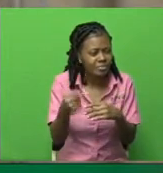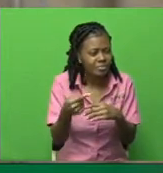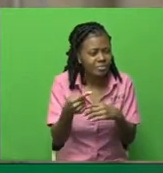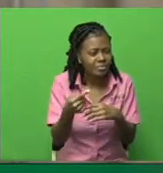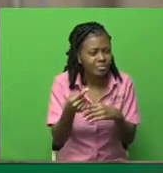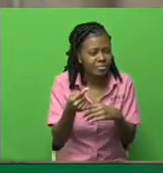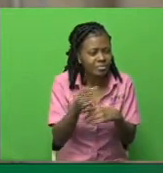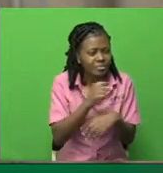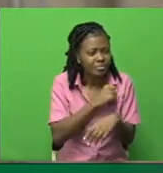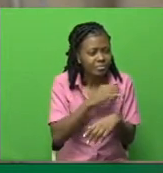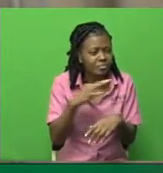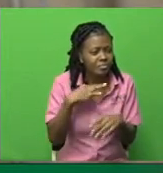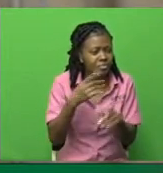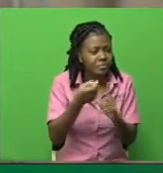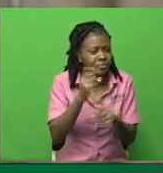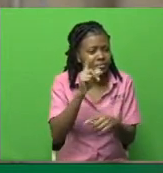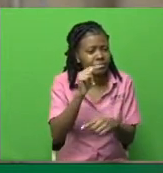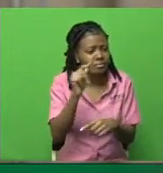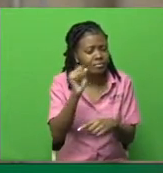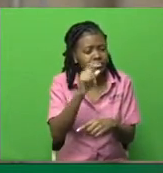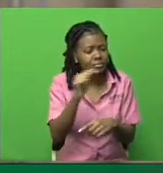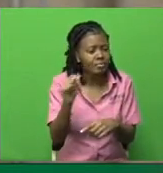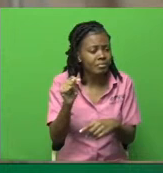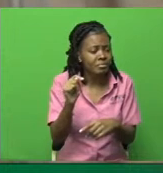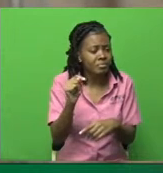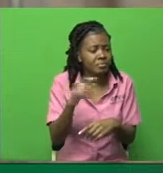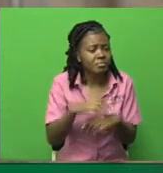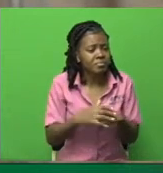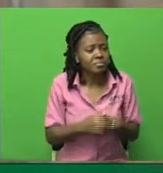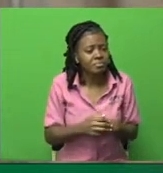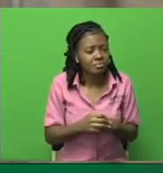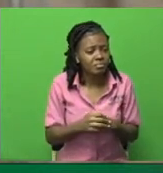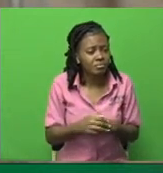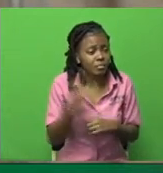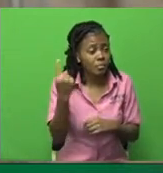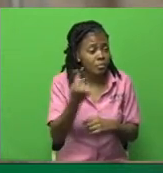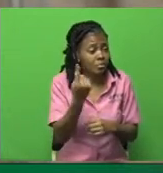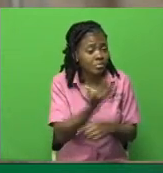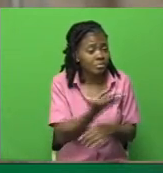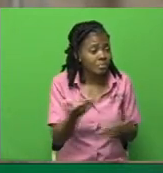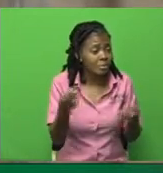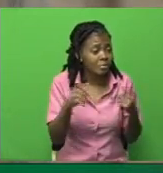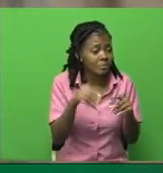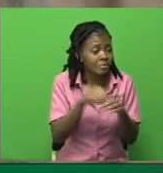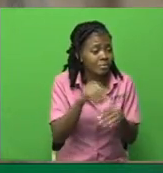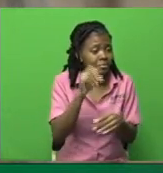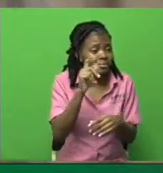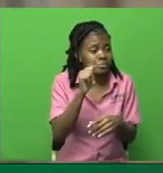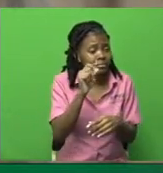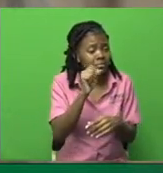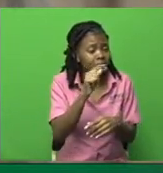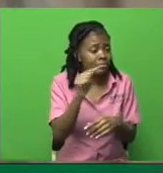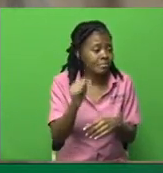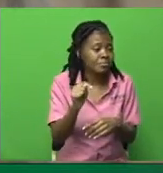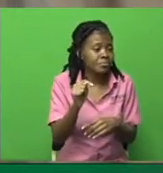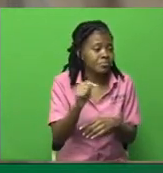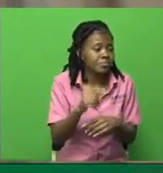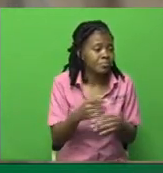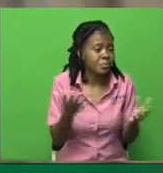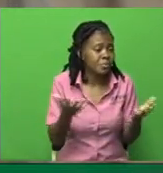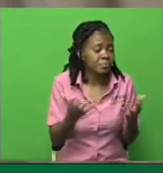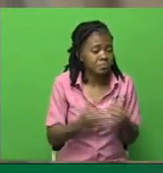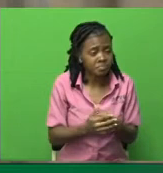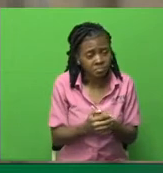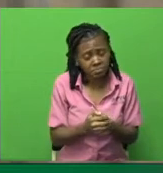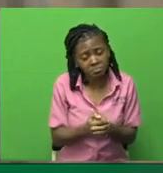000 employees at tsct the only thing that has occurred at tsct Madam speaker is that while